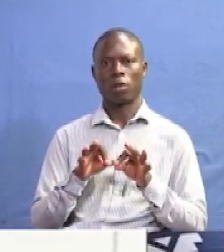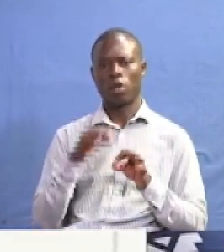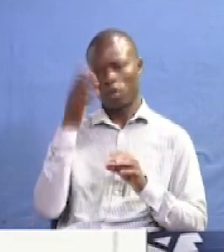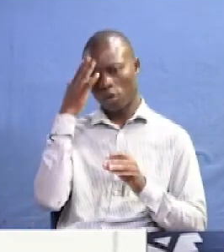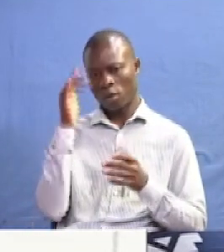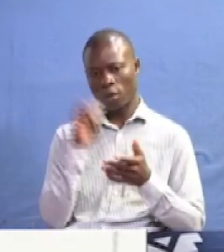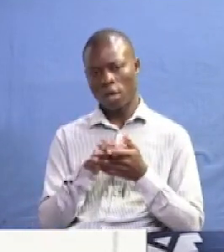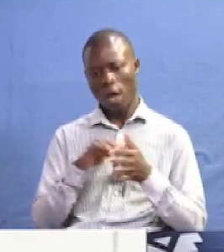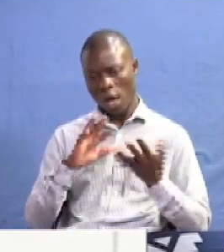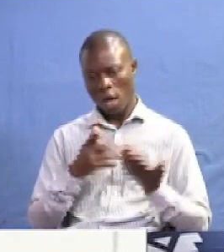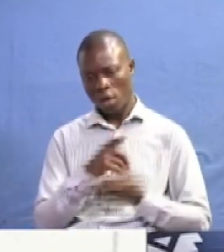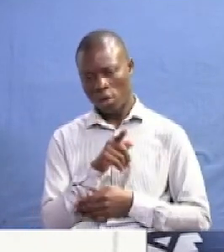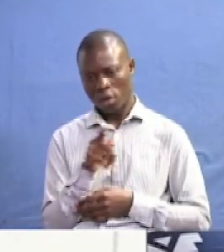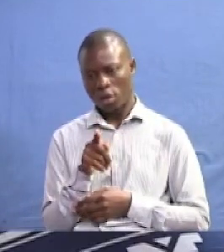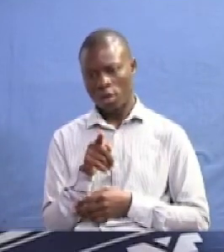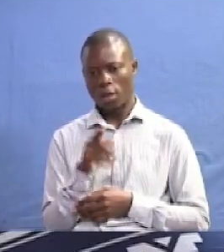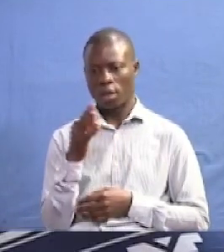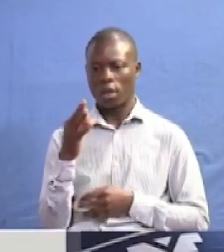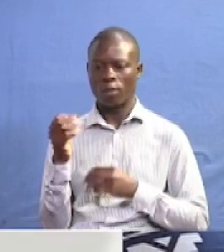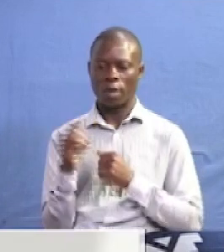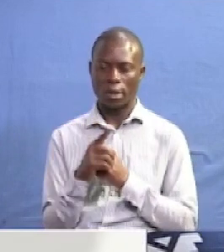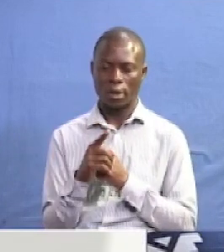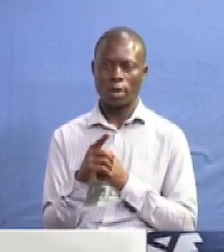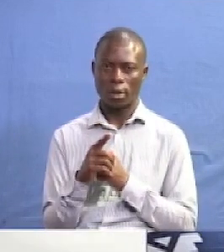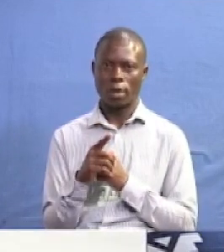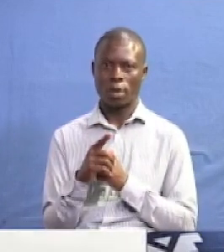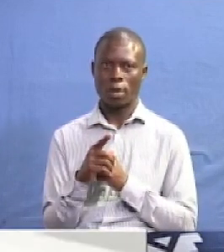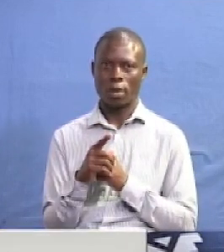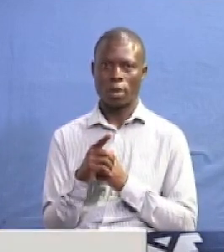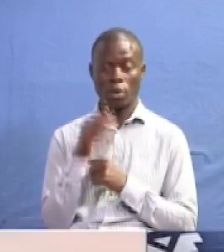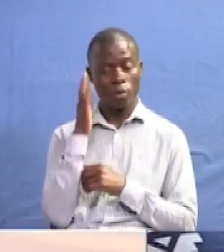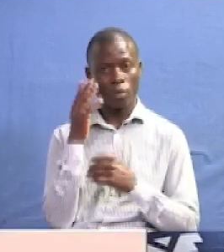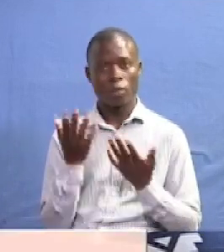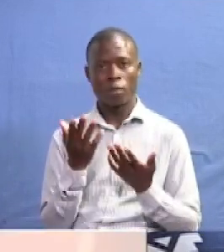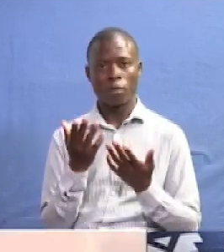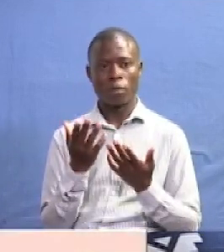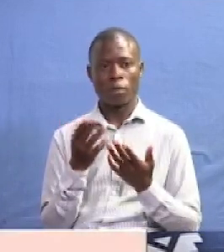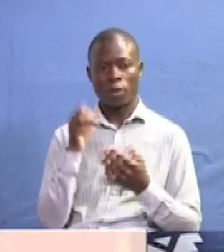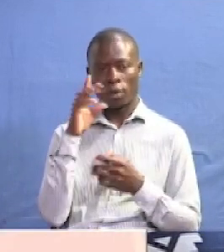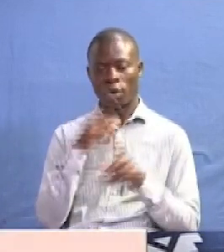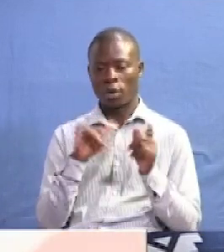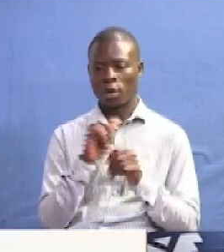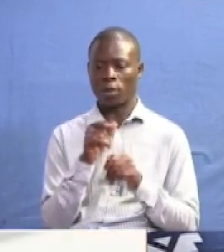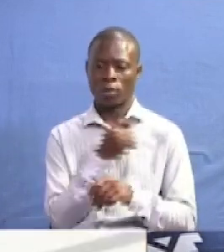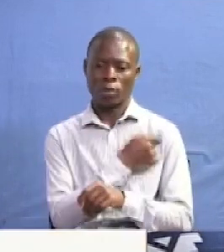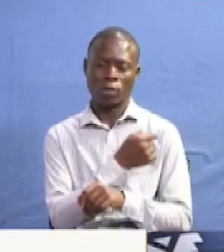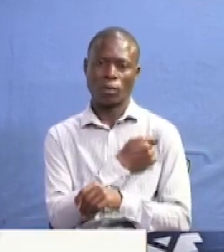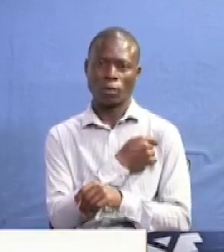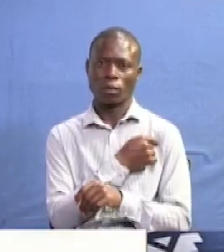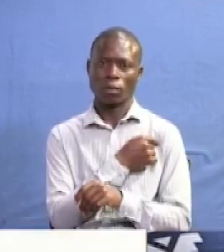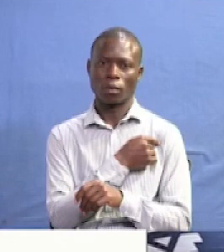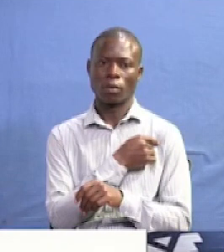that says I need 3 months of hormone, suppression treatment,